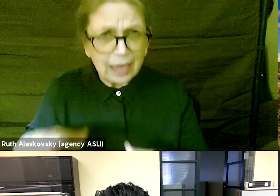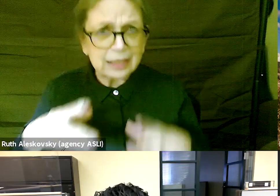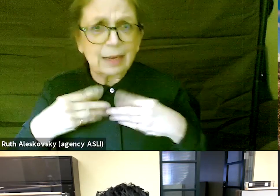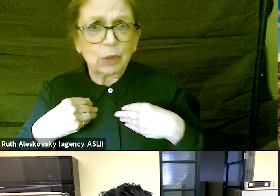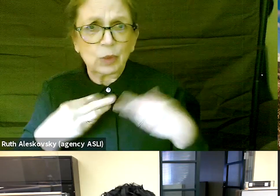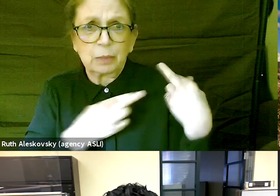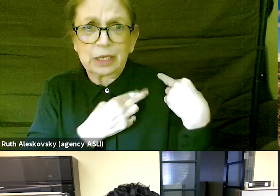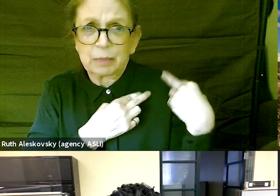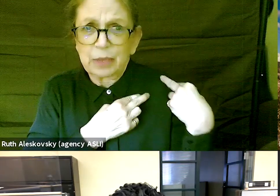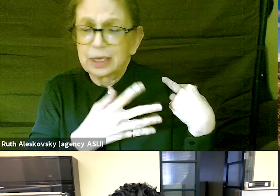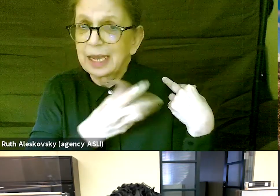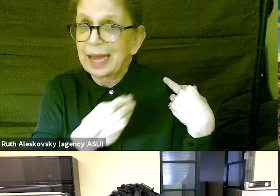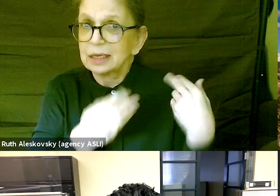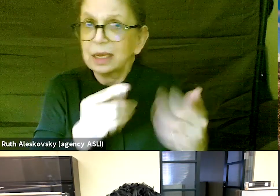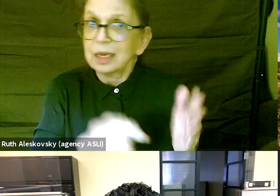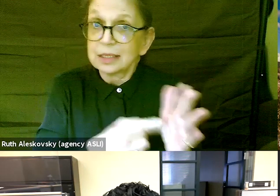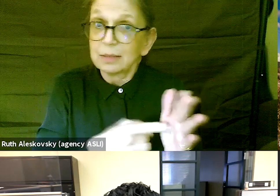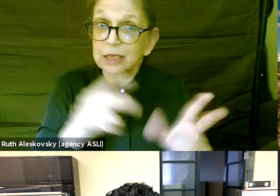well sometimes.